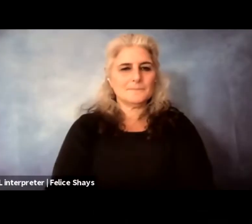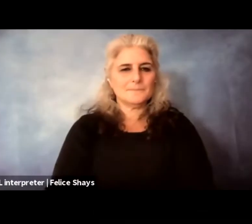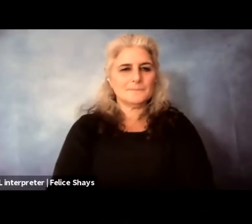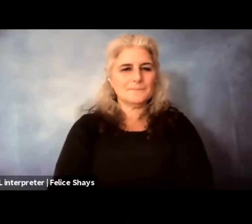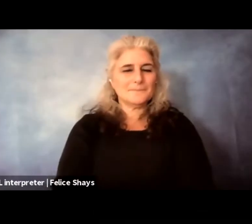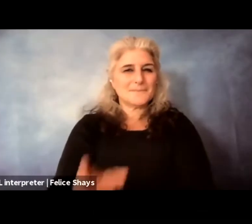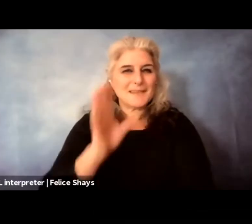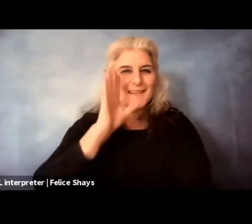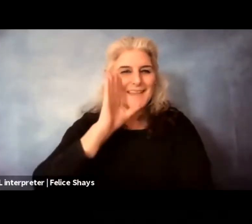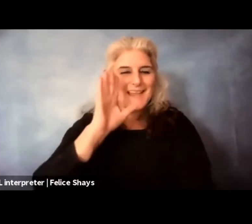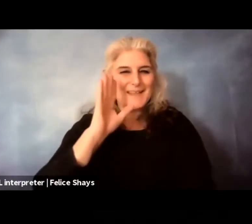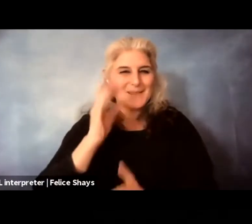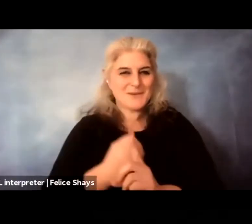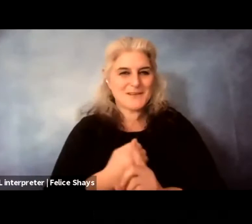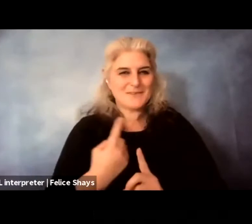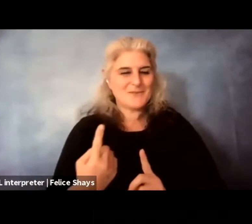Hello, everyone.